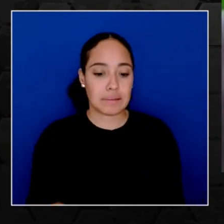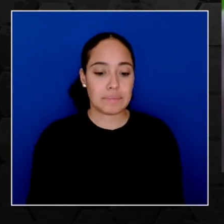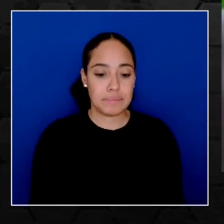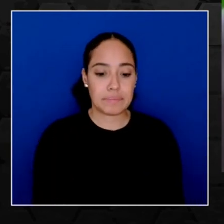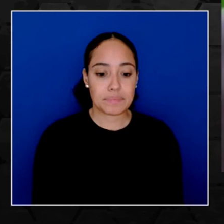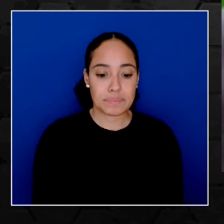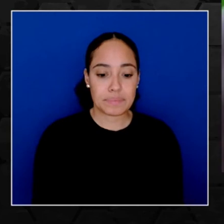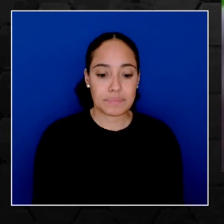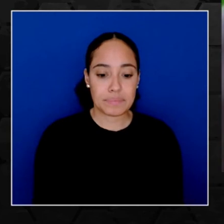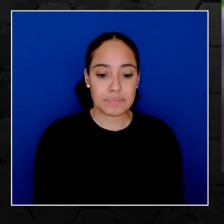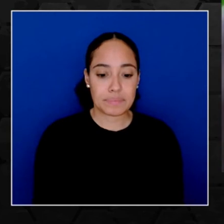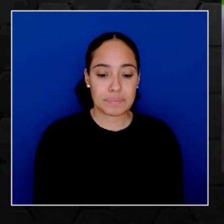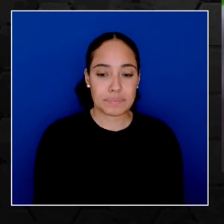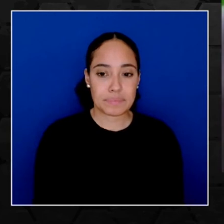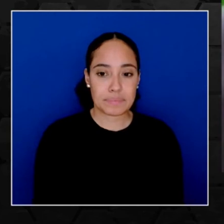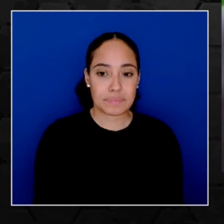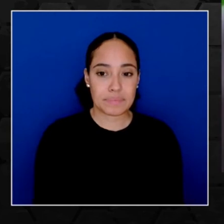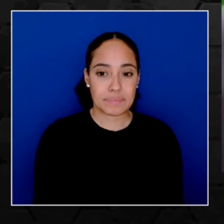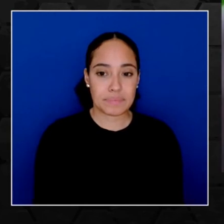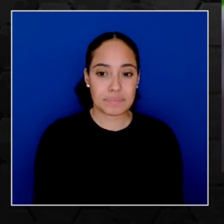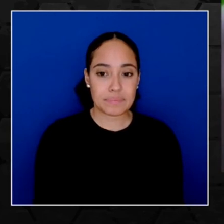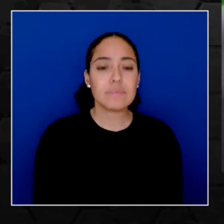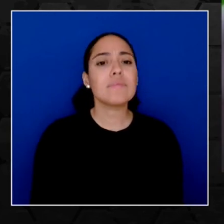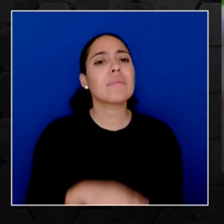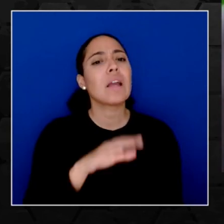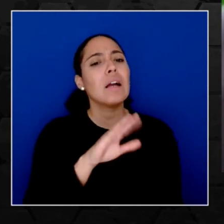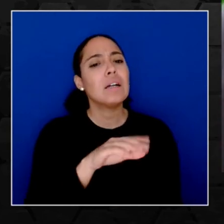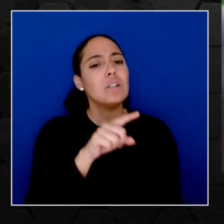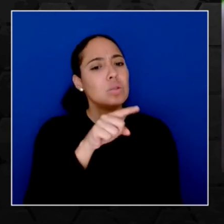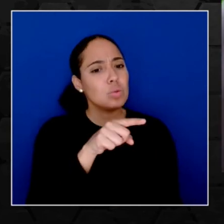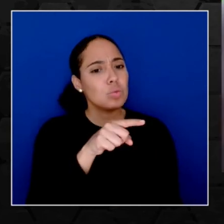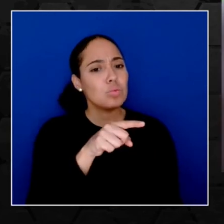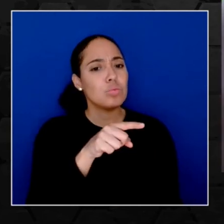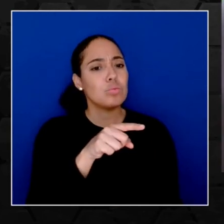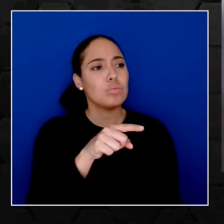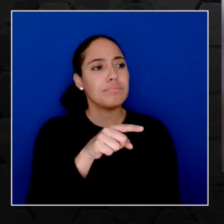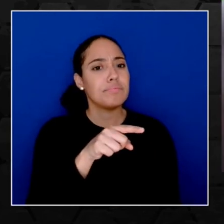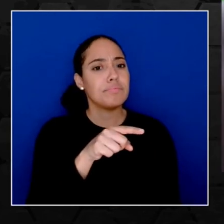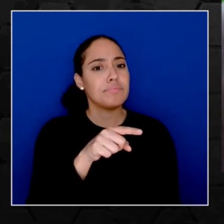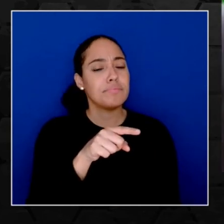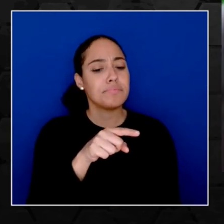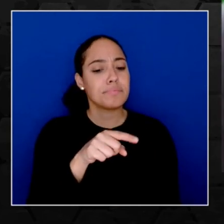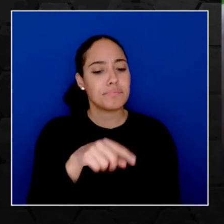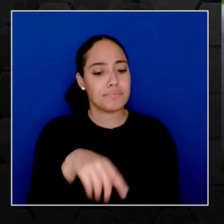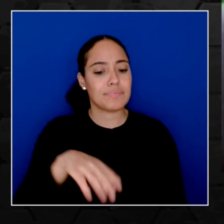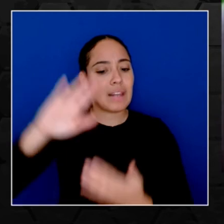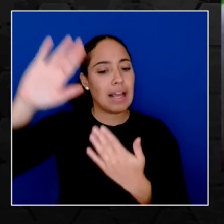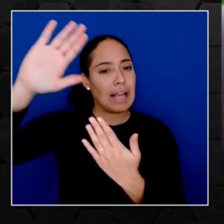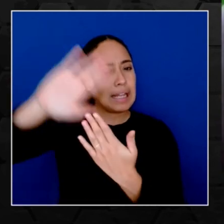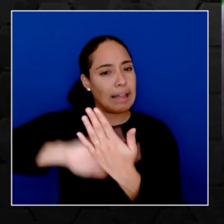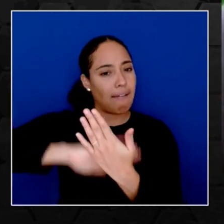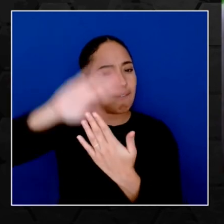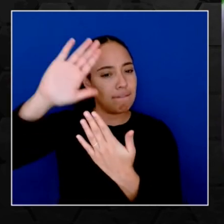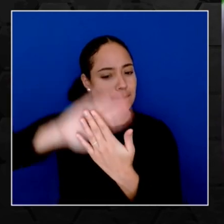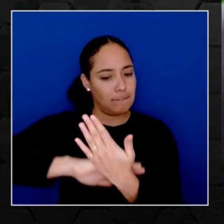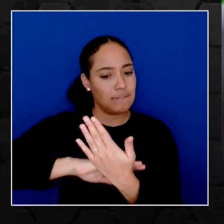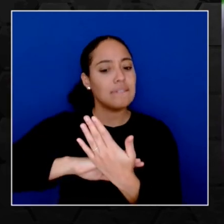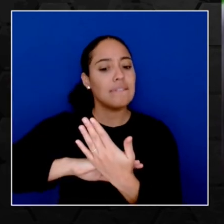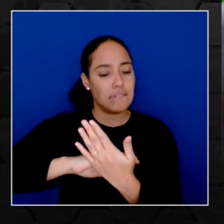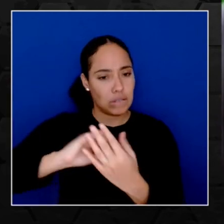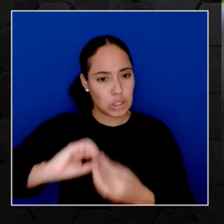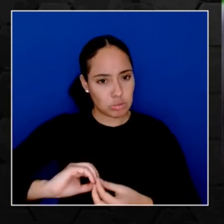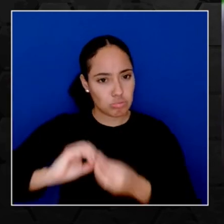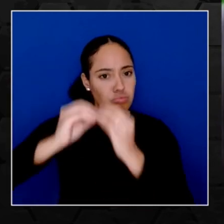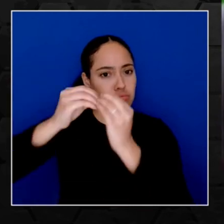that, you did create a canvas, right? So there was that was a pretty cool demo, and you did say about linear regression. So are